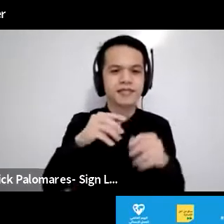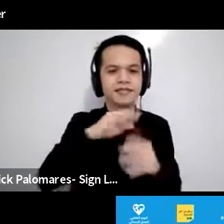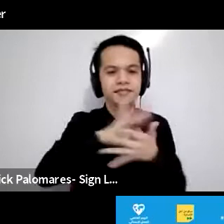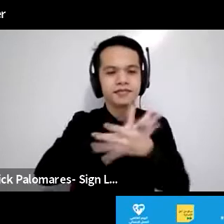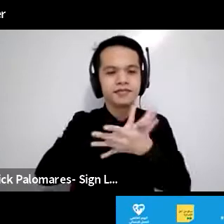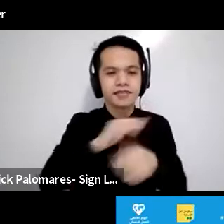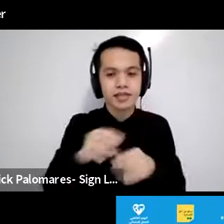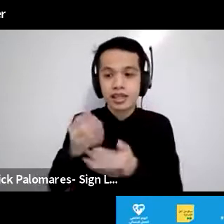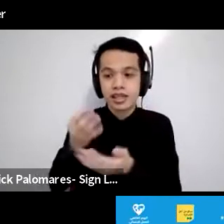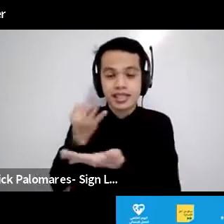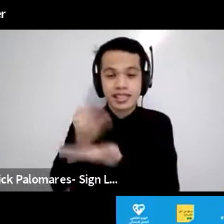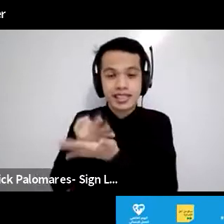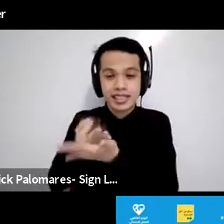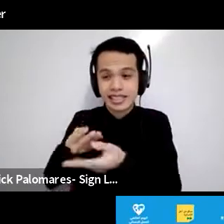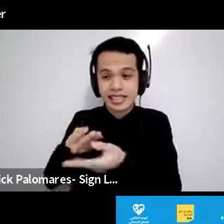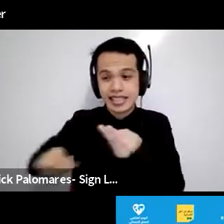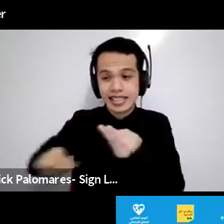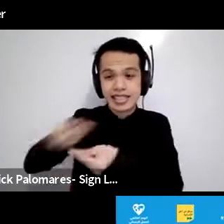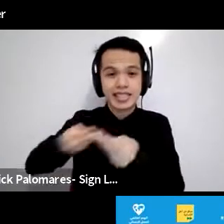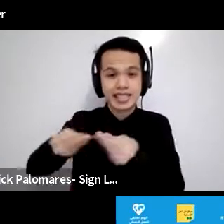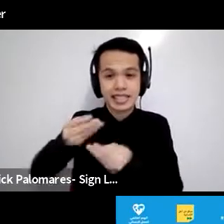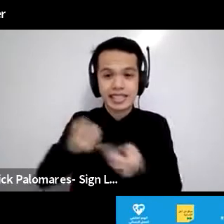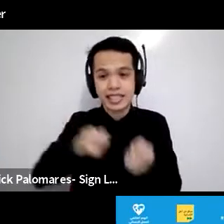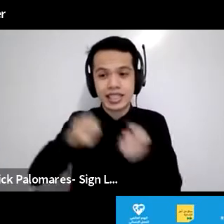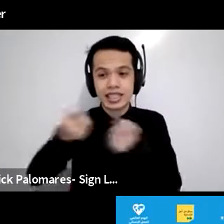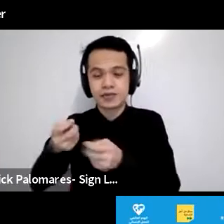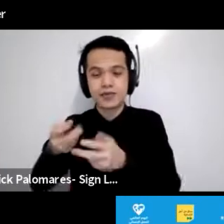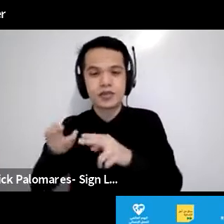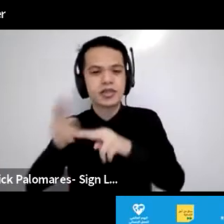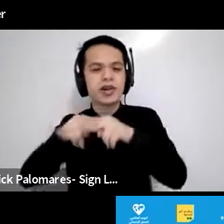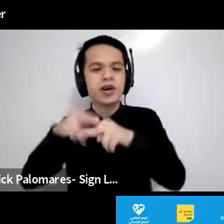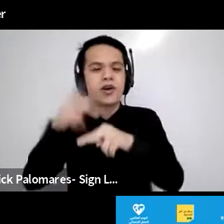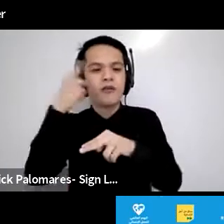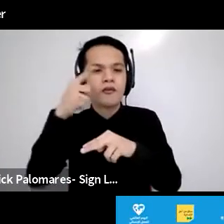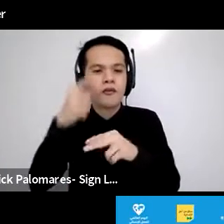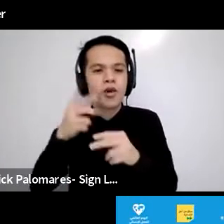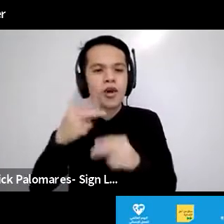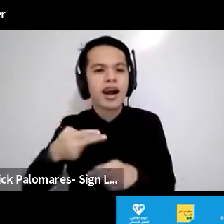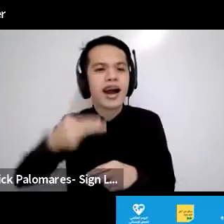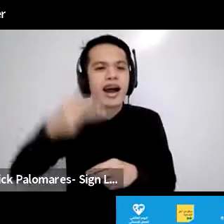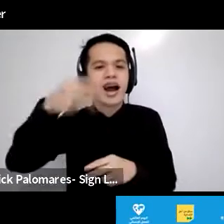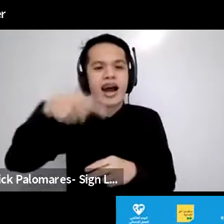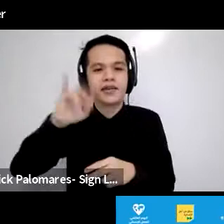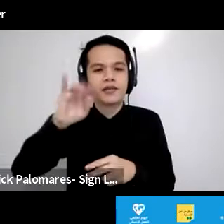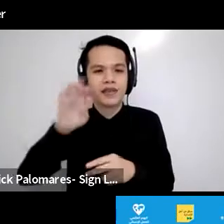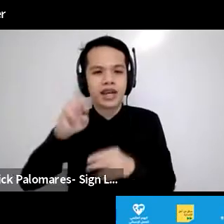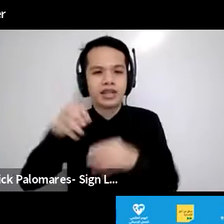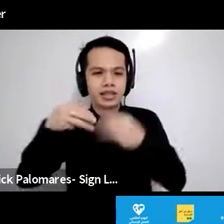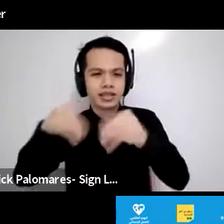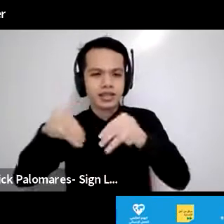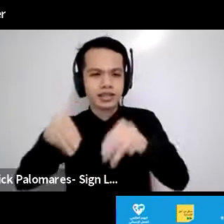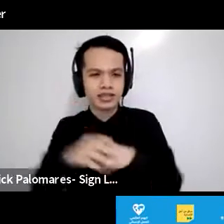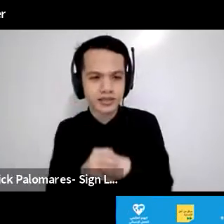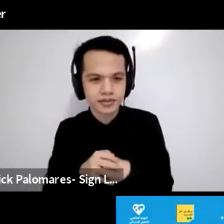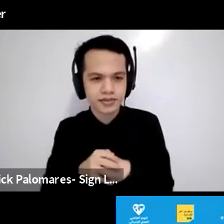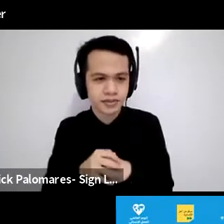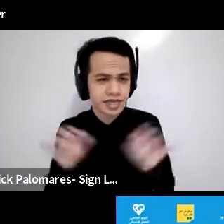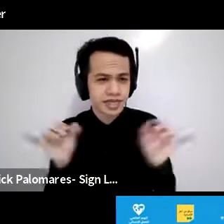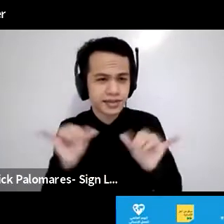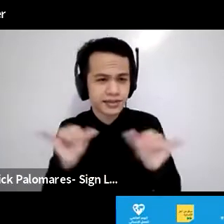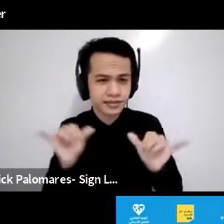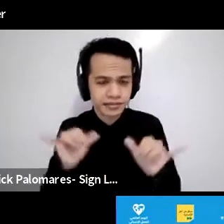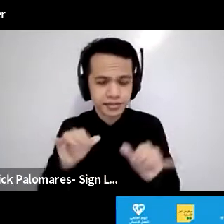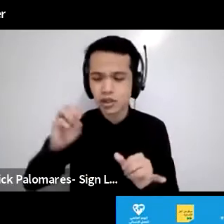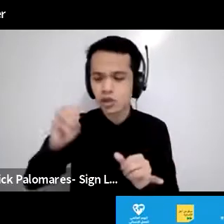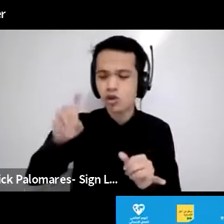transfer value was also increased to reflect higher prices in the market. At the same time, Oxfam